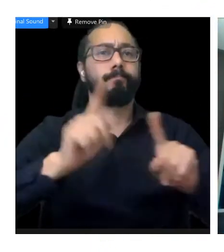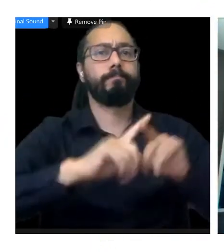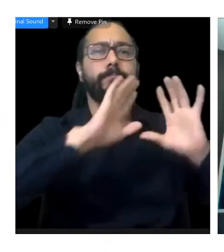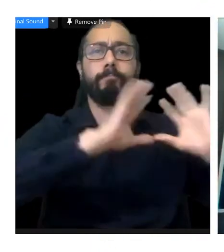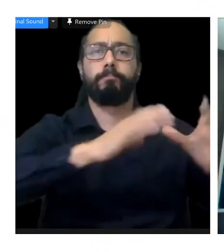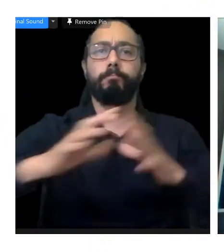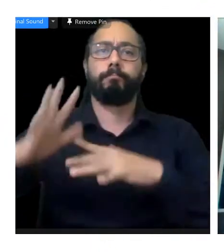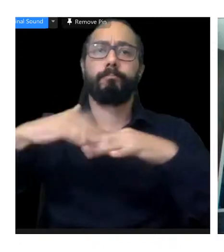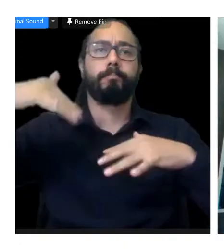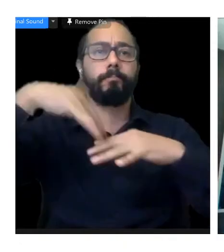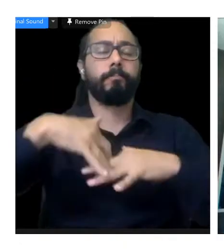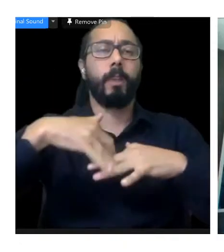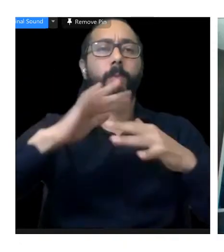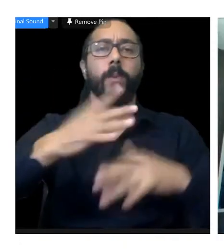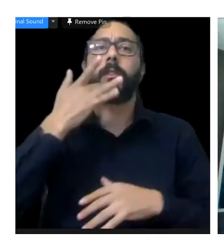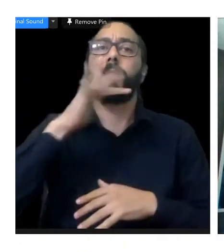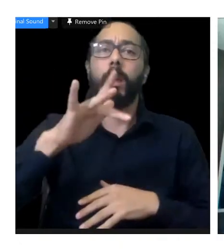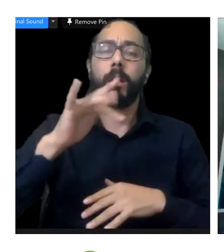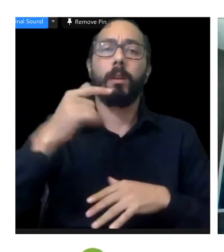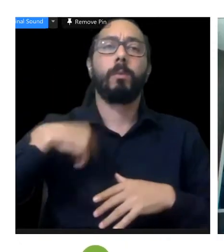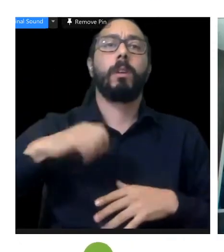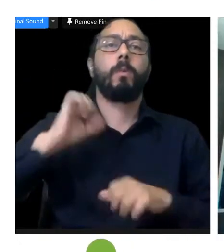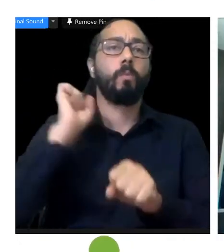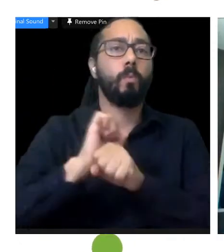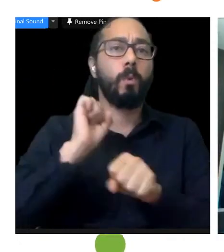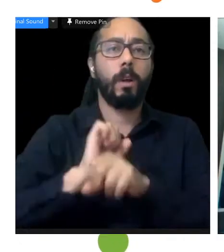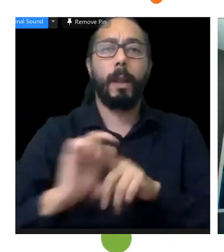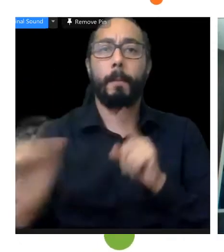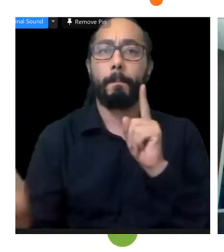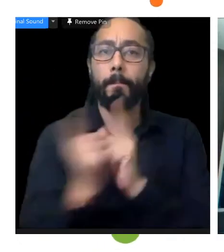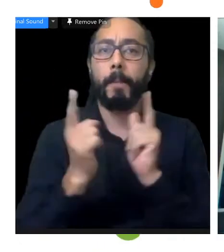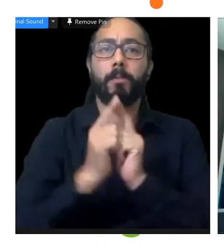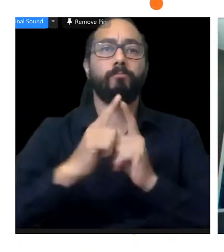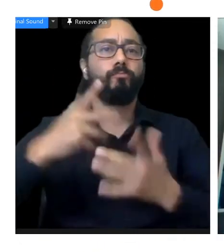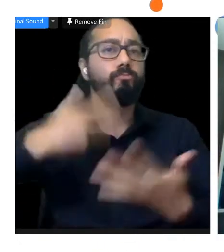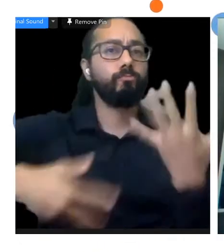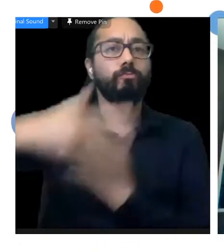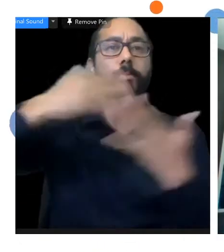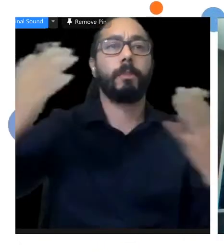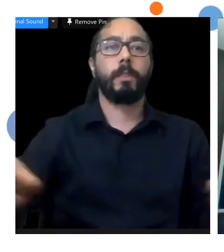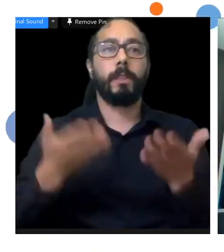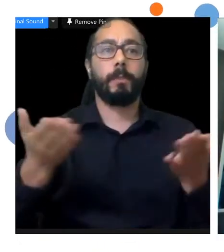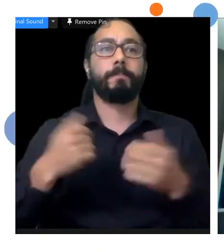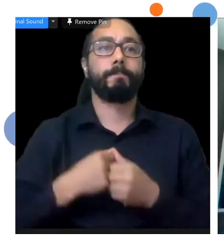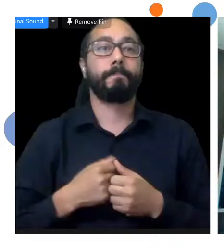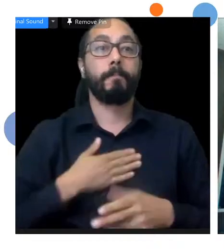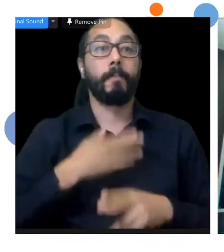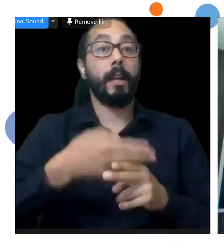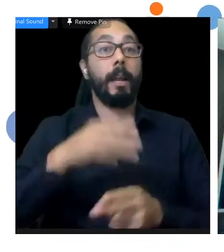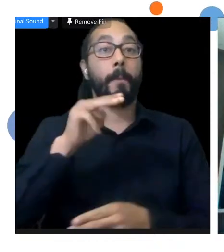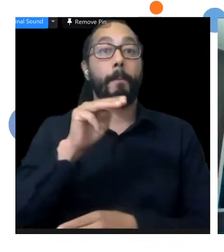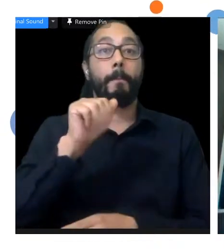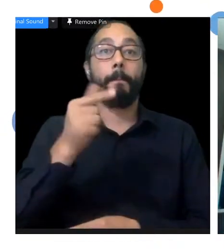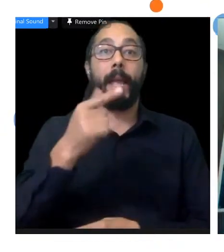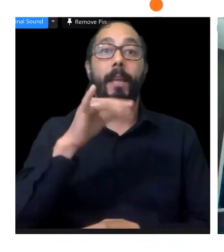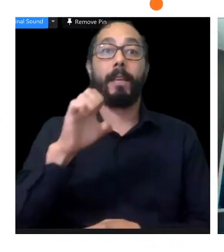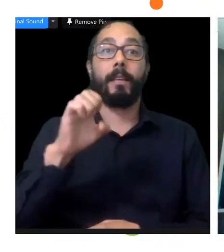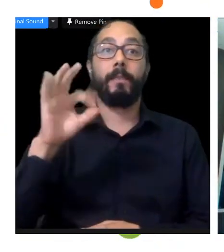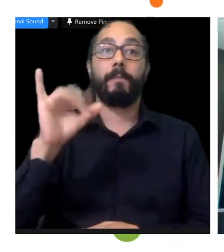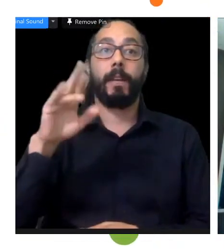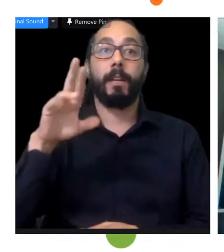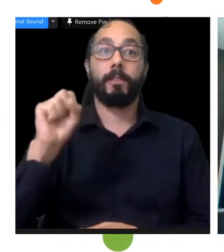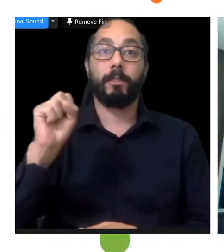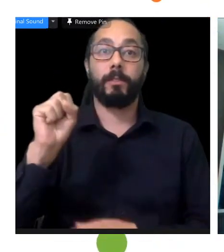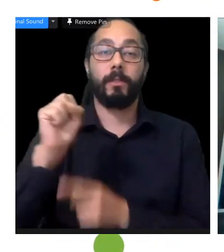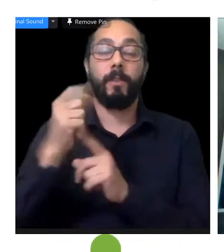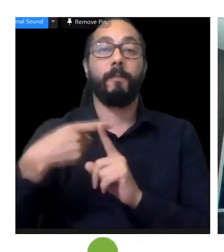to meet in this territory. My name is Maggie Fares, and on behalf of Business and Arts, I want to thank you all for joining us today. We are delighted